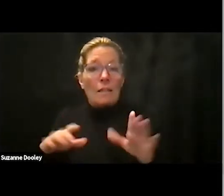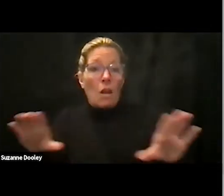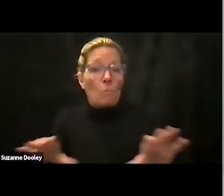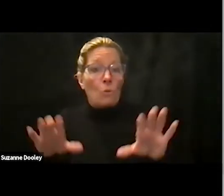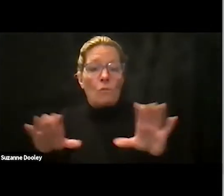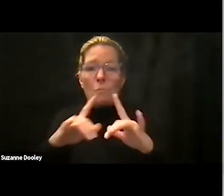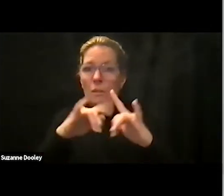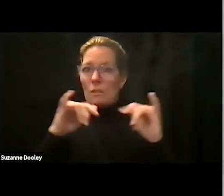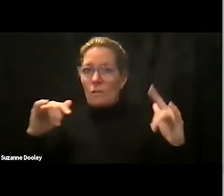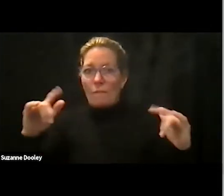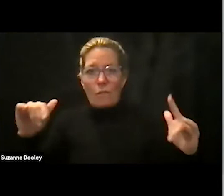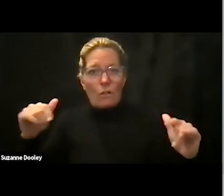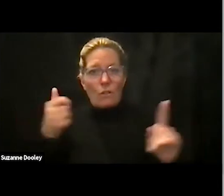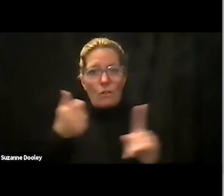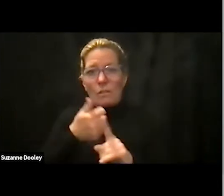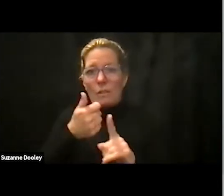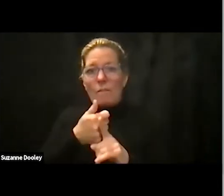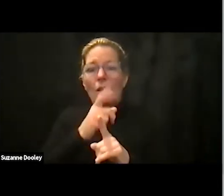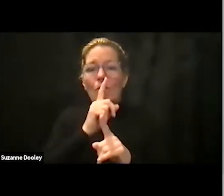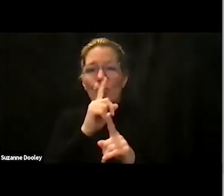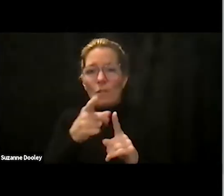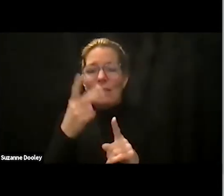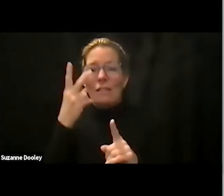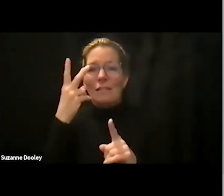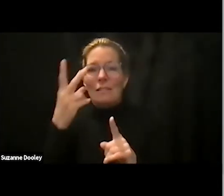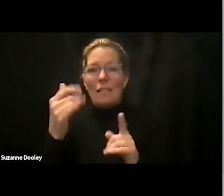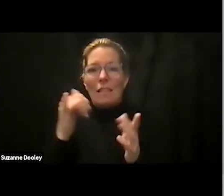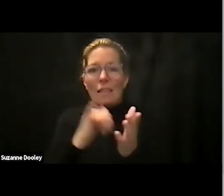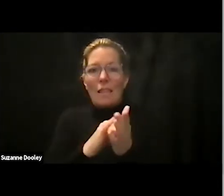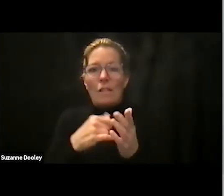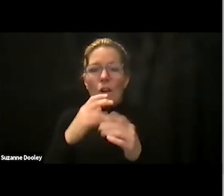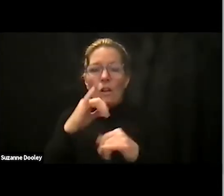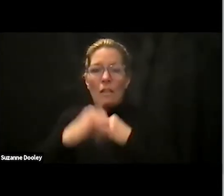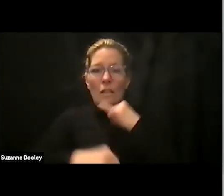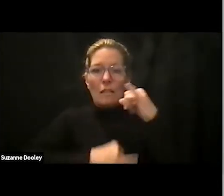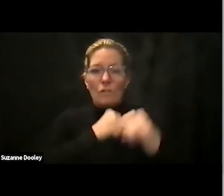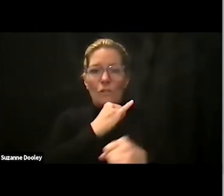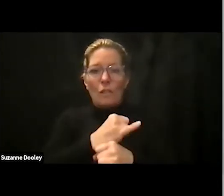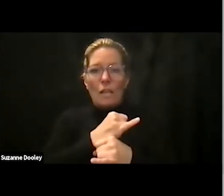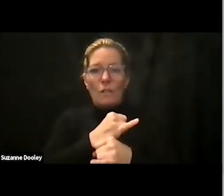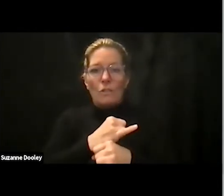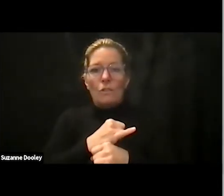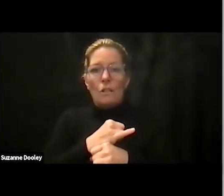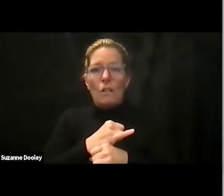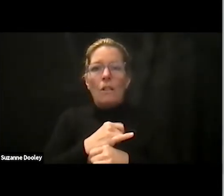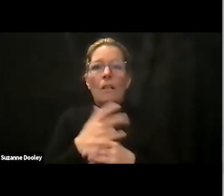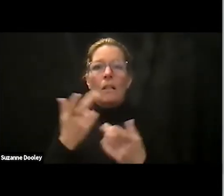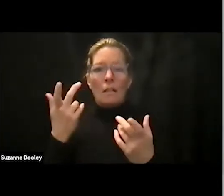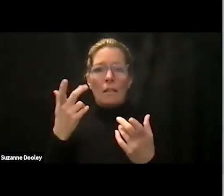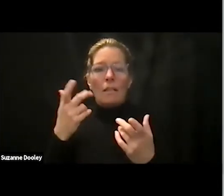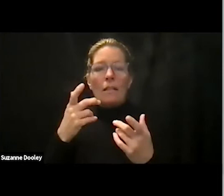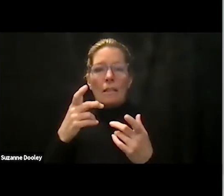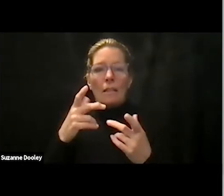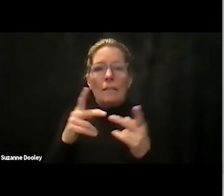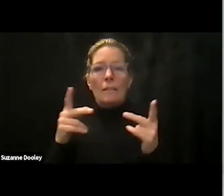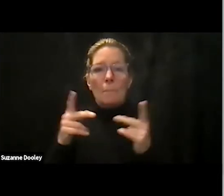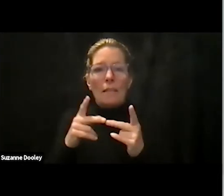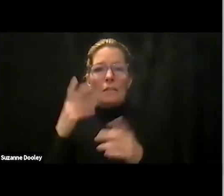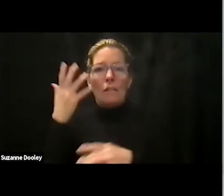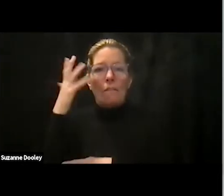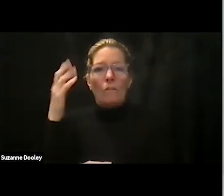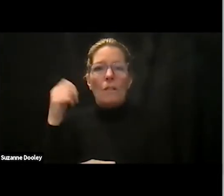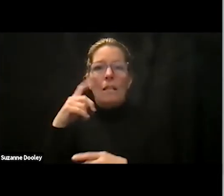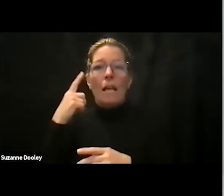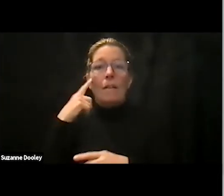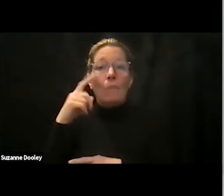and that's really reflected a lot in like our international fora spaces. You know, for example, like at the